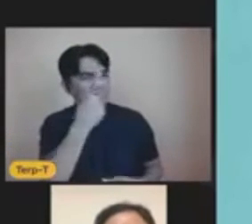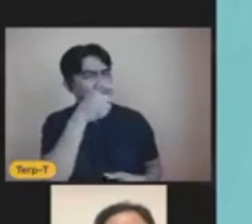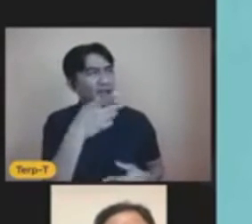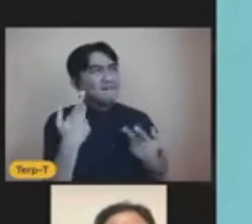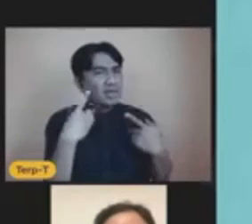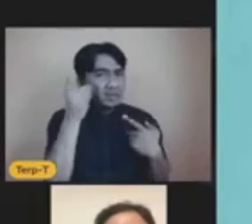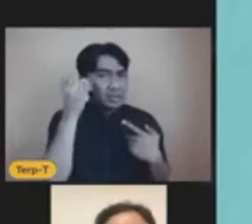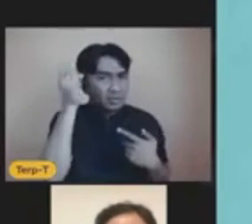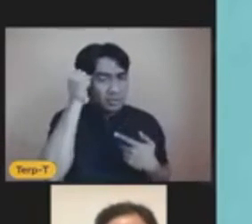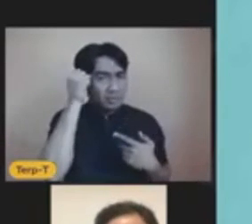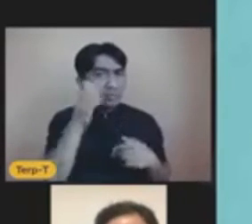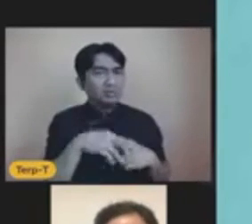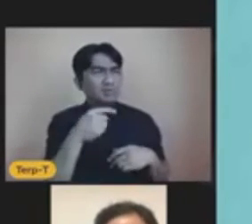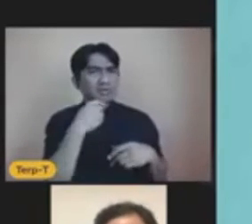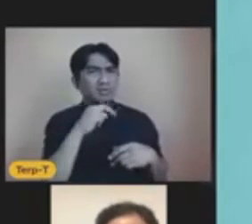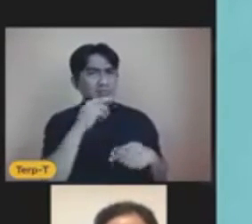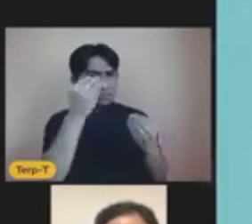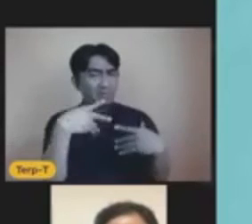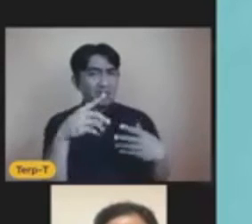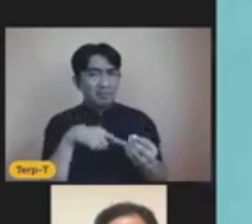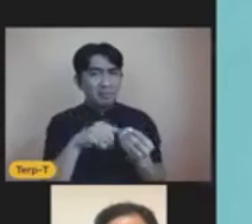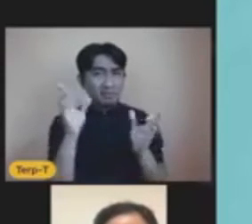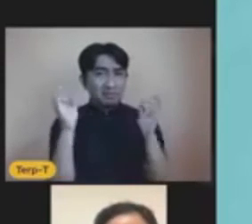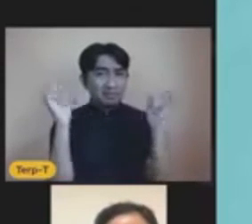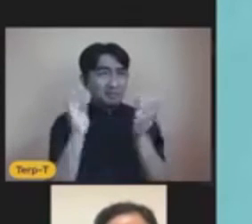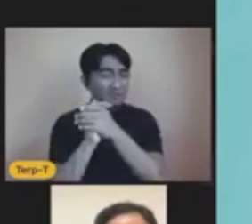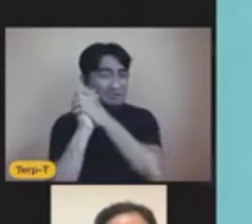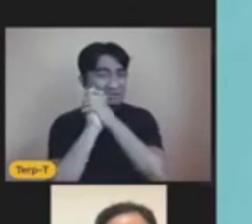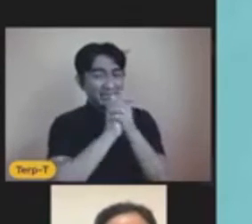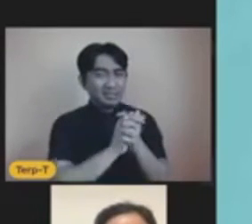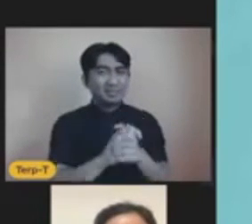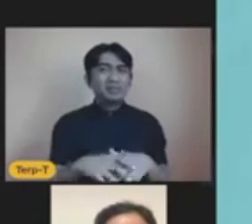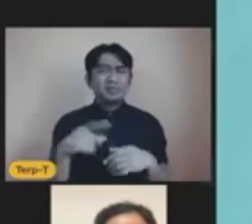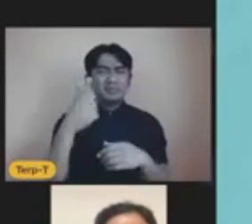syndrome instead of saying congratulations, because every child has something